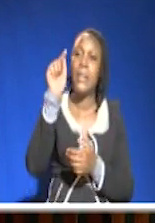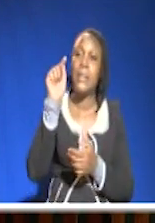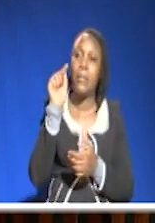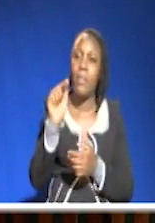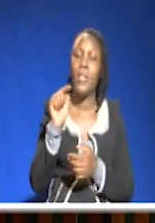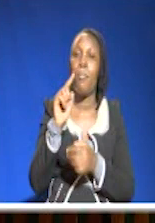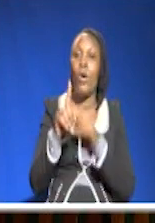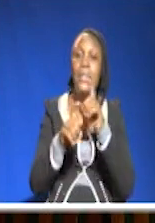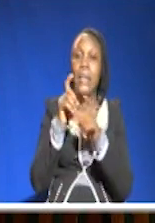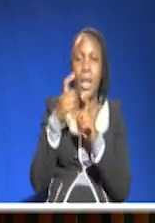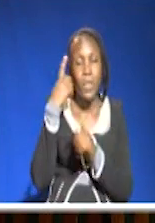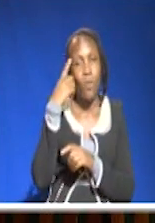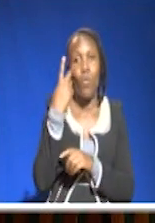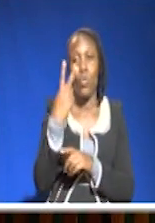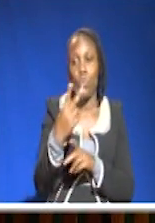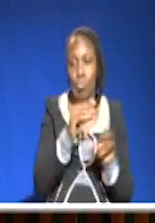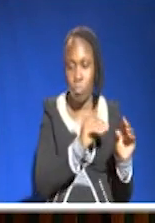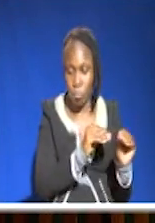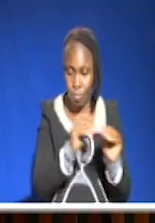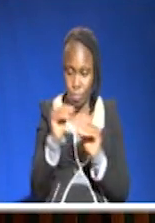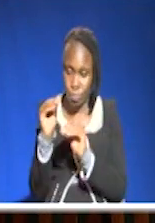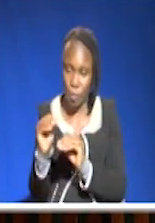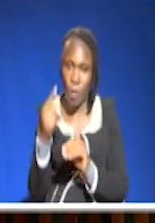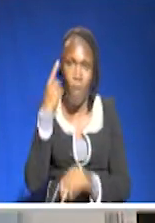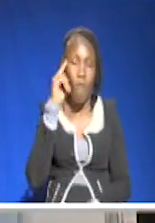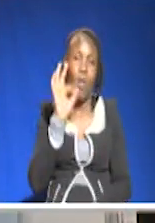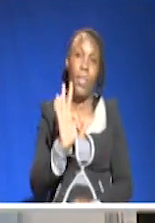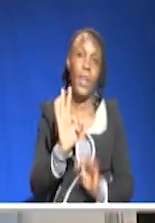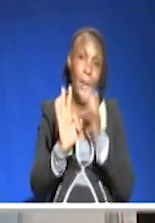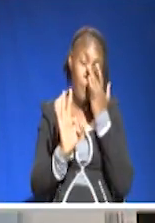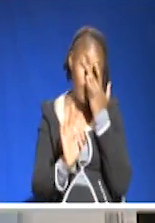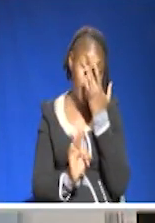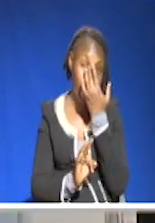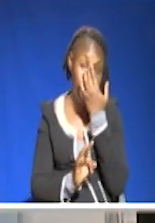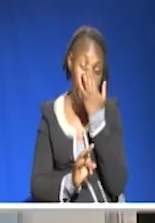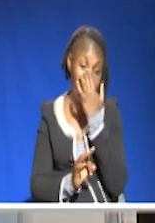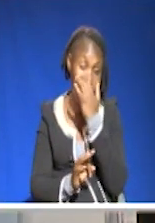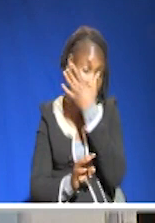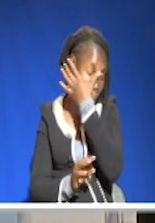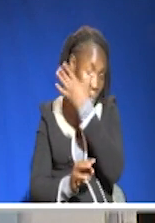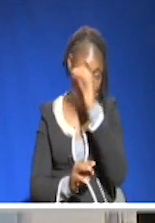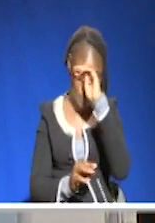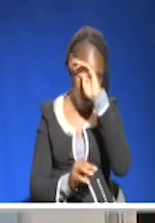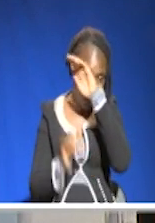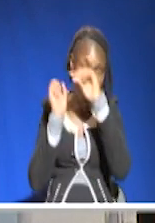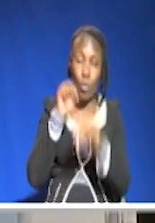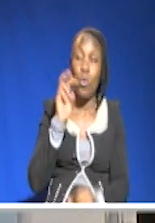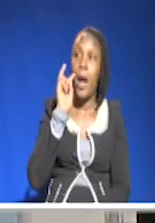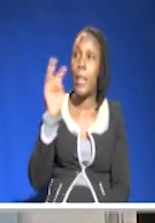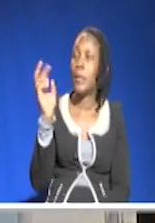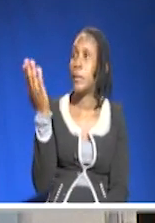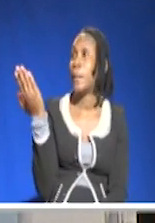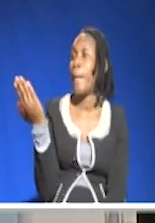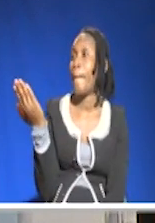to the divisibility test for 3. So before us